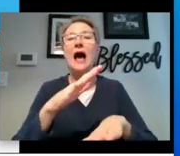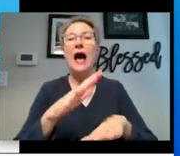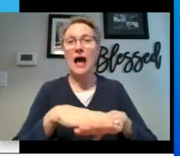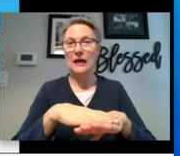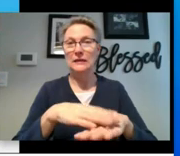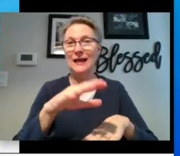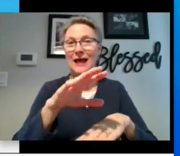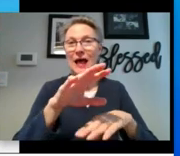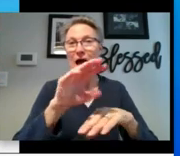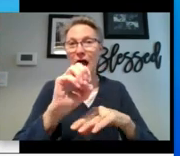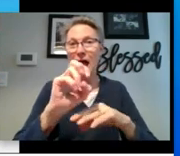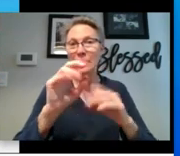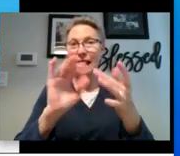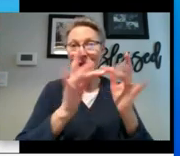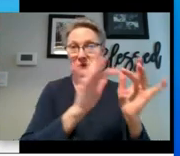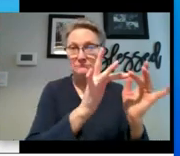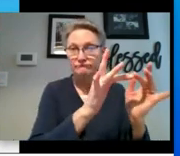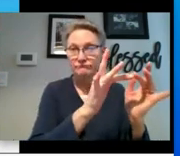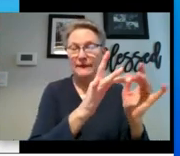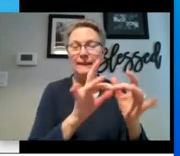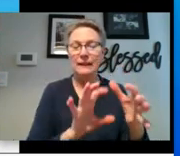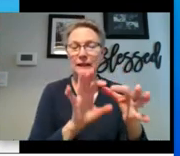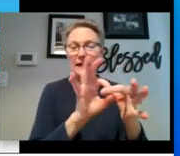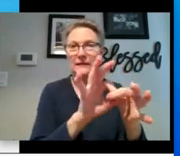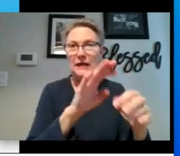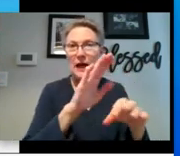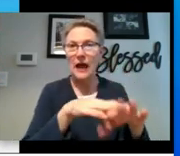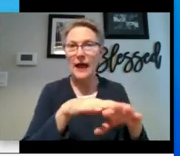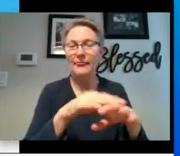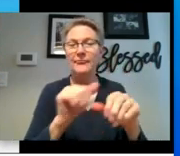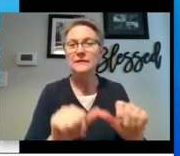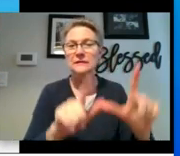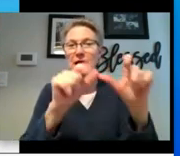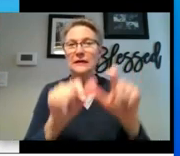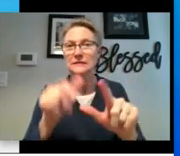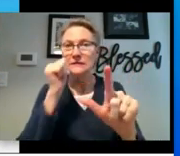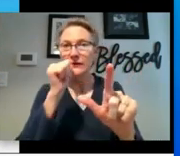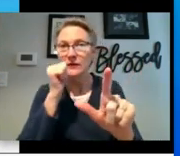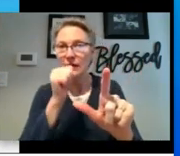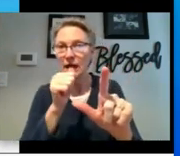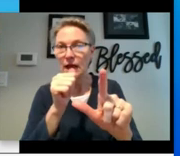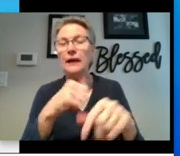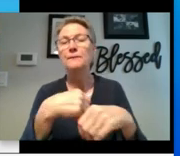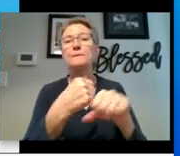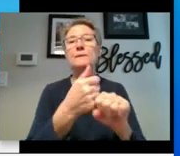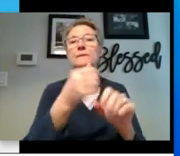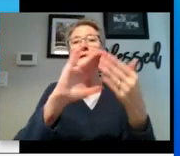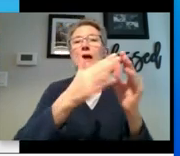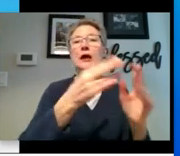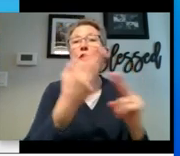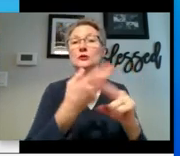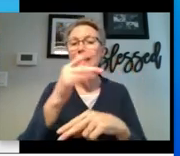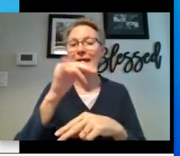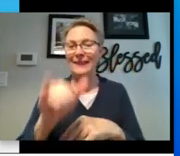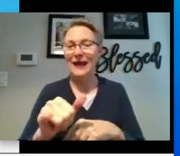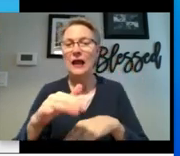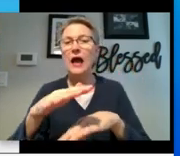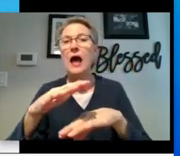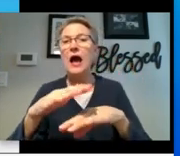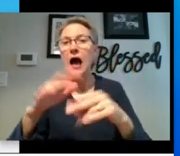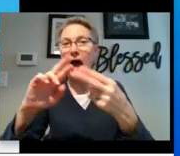I've been linking in our daily slides and create your town using that online resource. So everyone is capable of doing